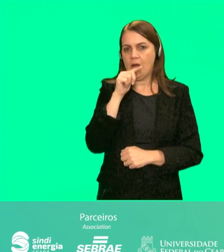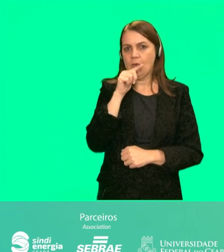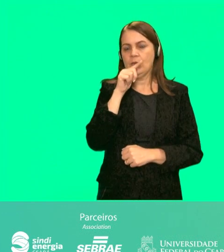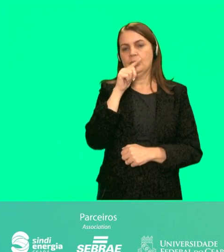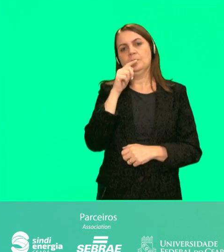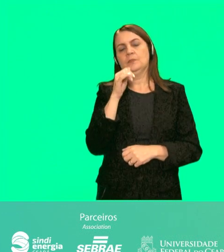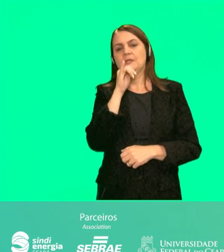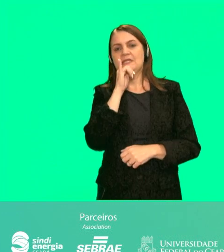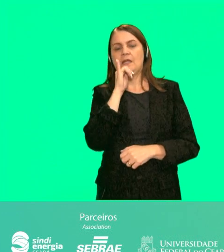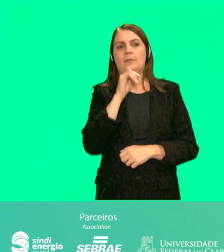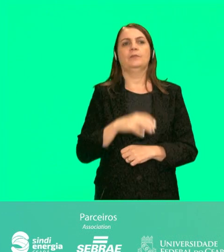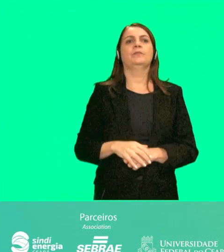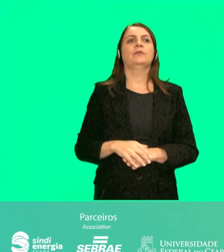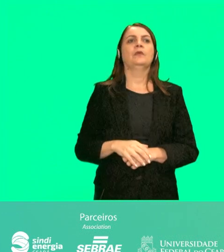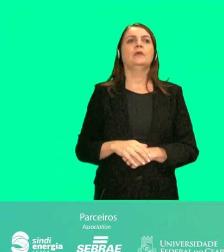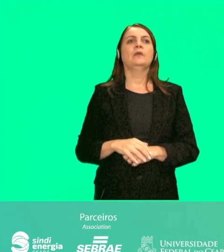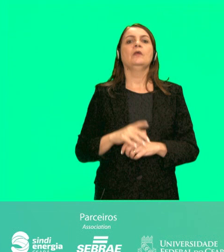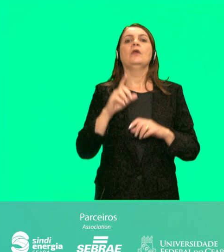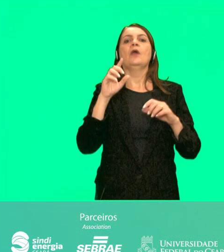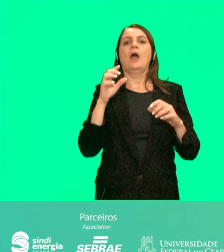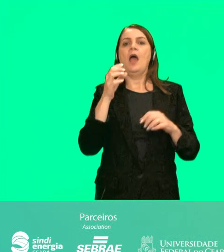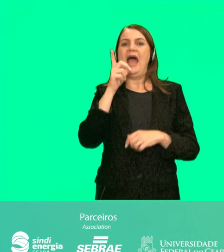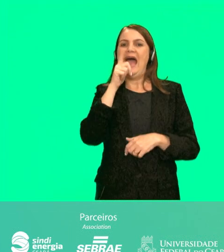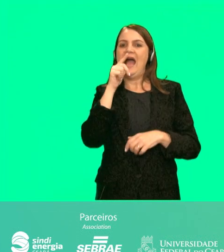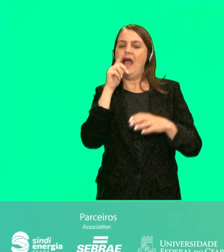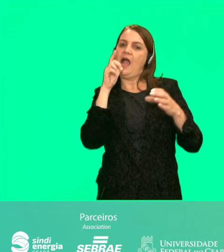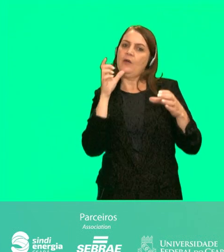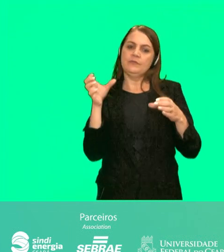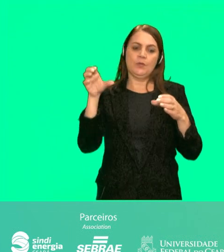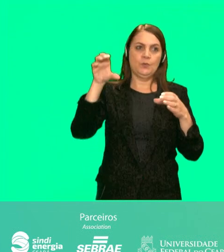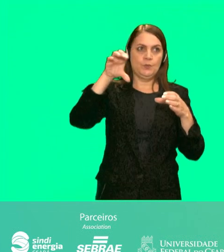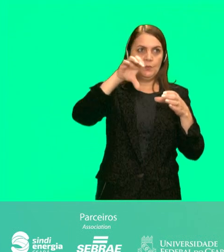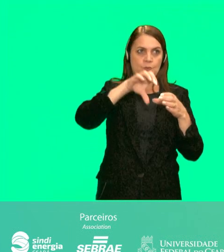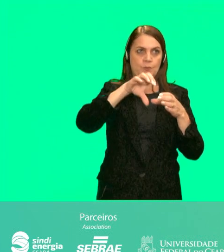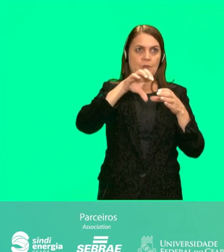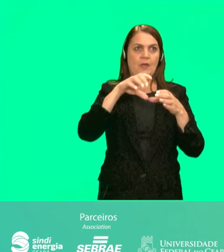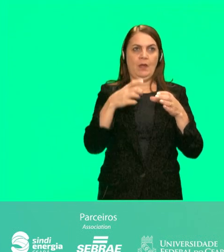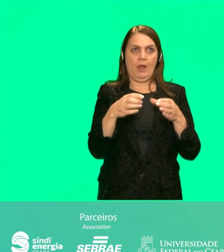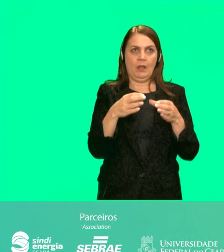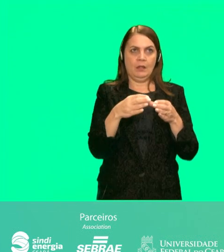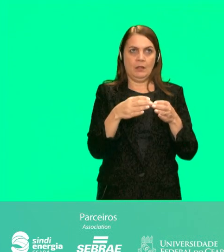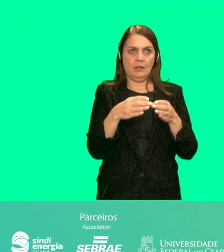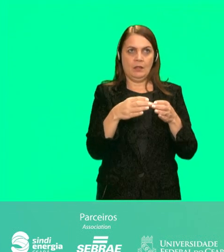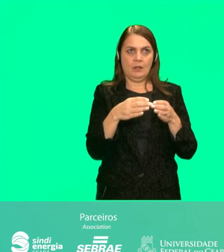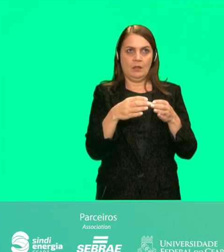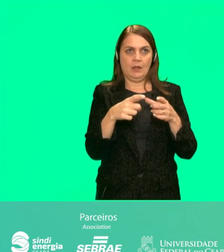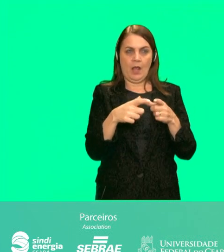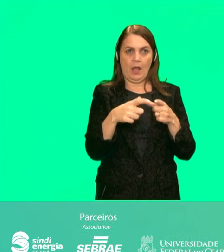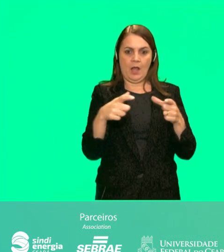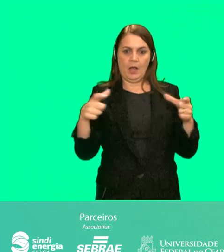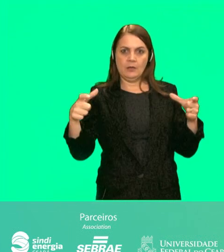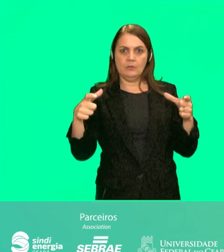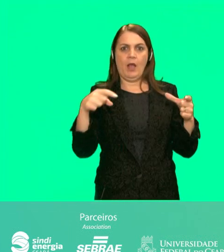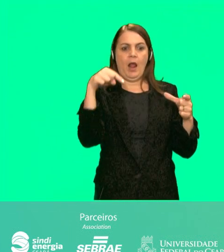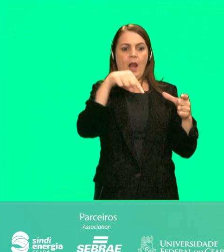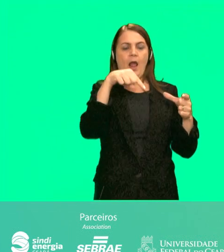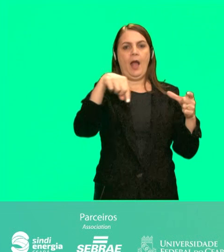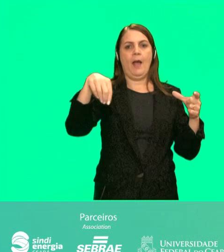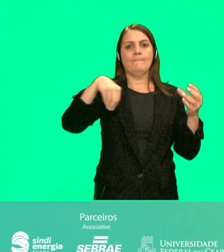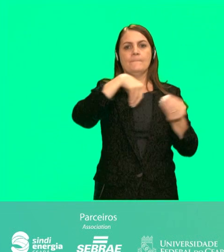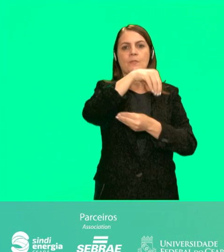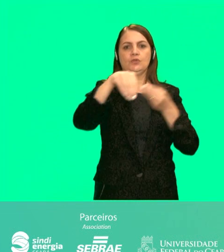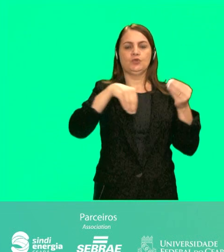com água o It's eletrolisador. basically, you fill with water the electrolyzer and you have an